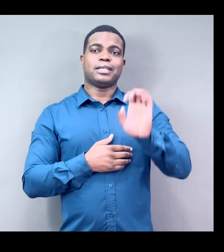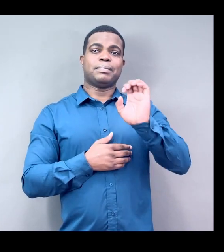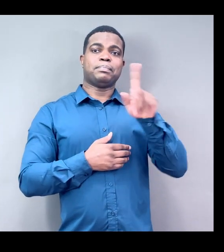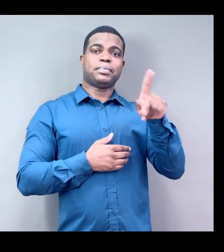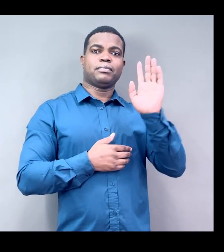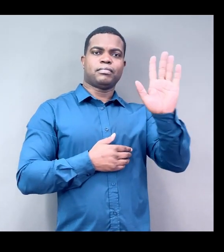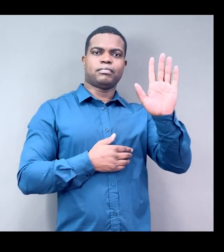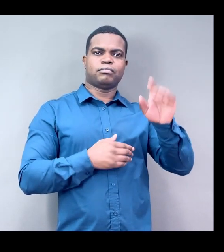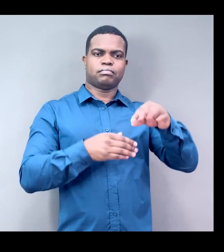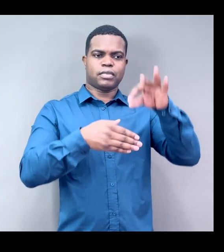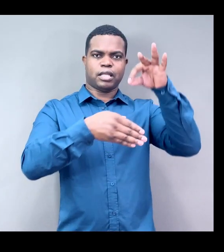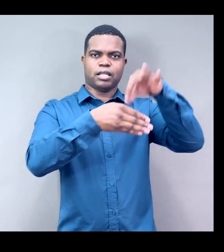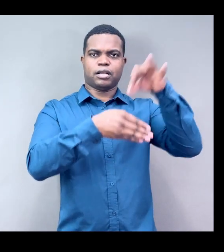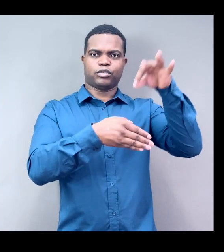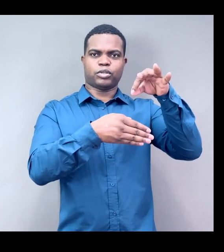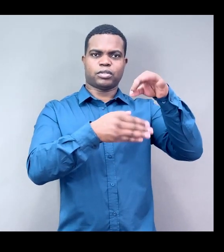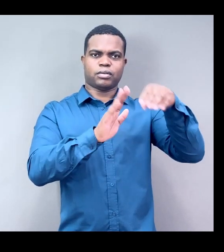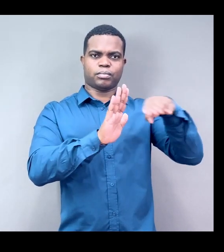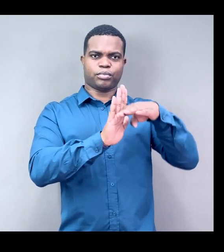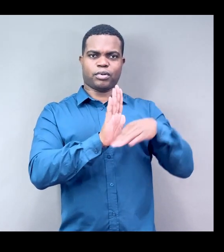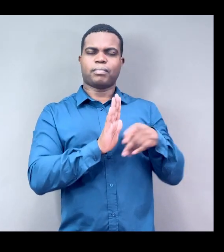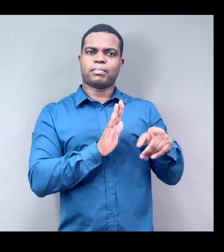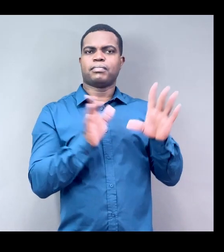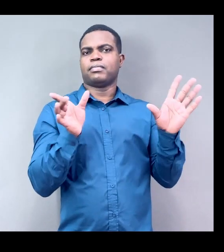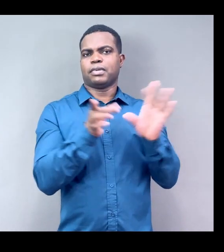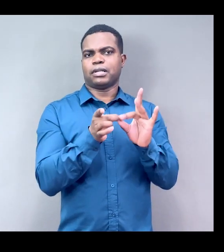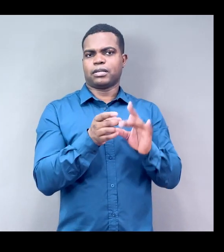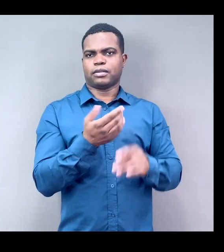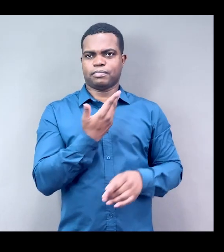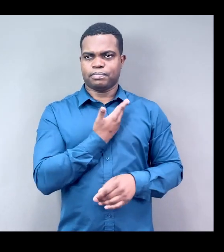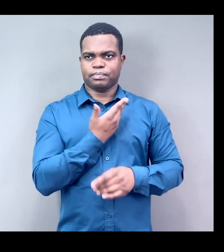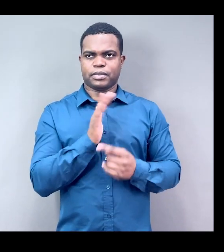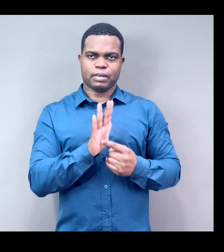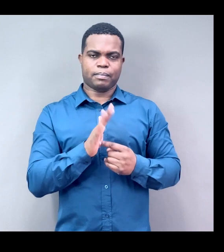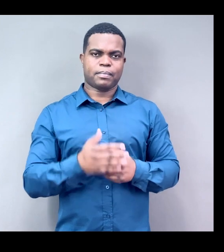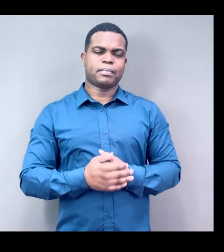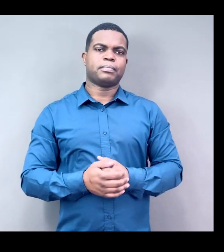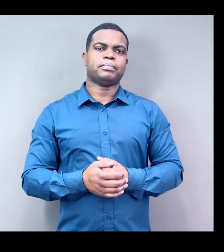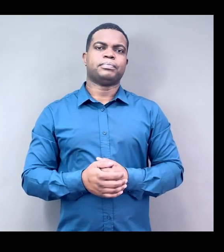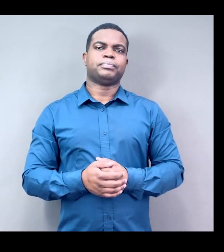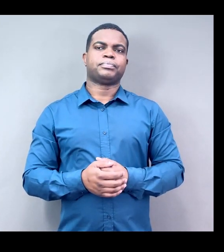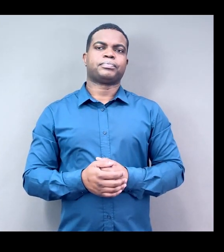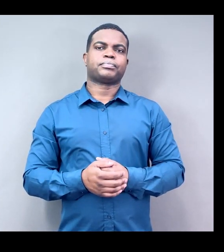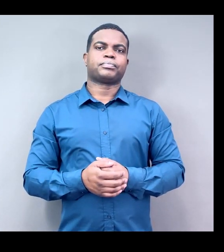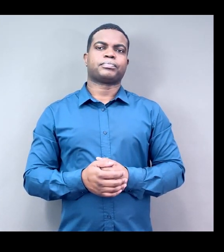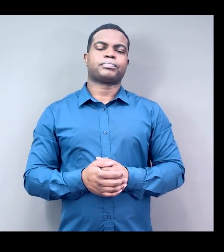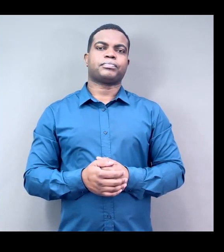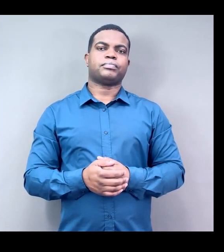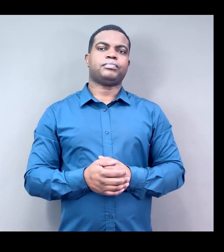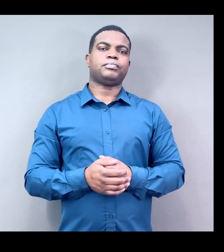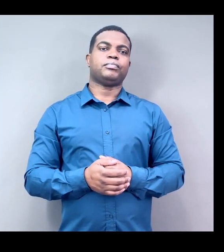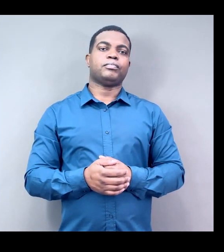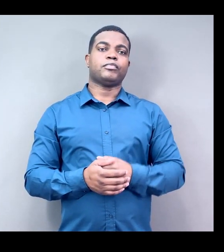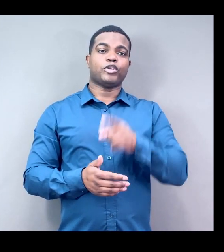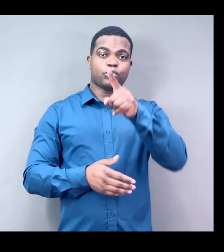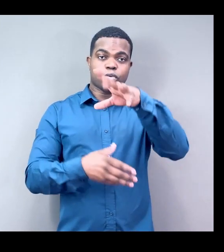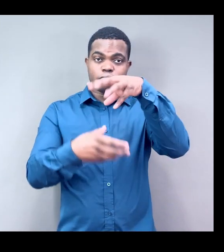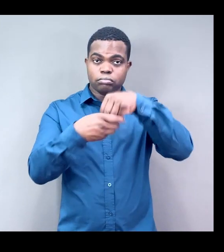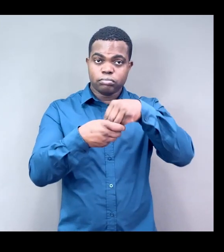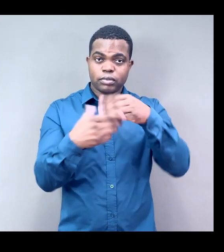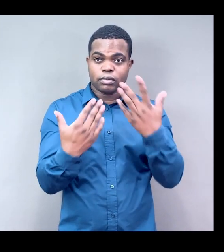examples. I'll be giving examples that aligns with the European Parliament election campaign